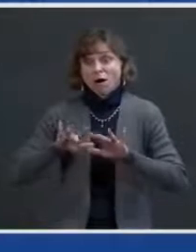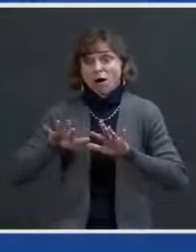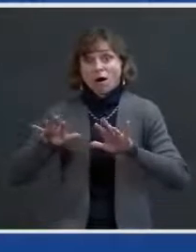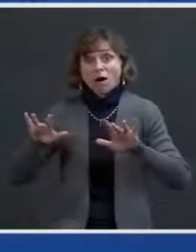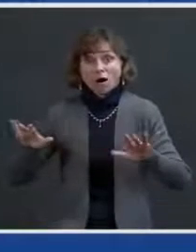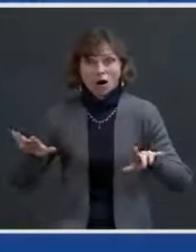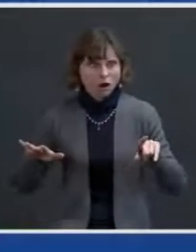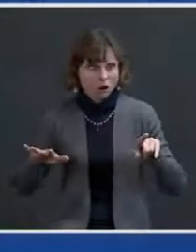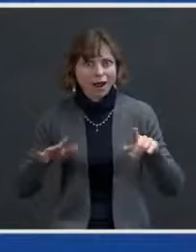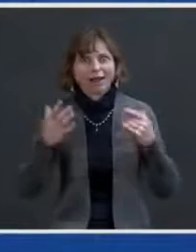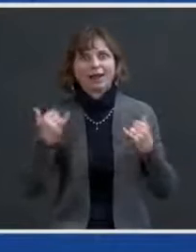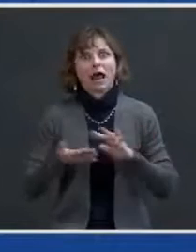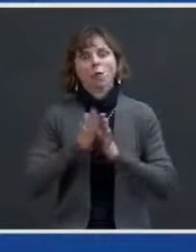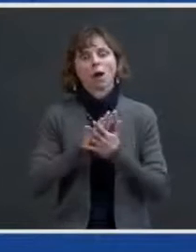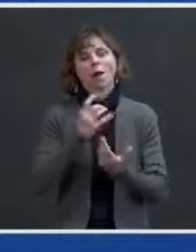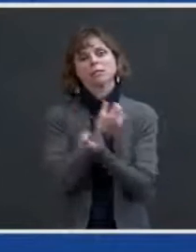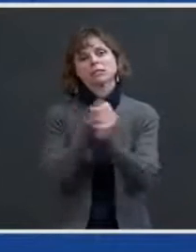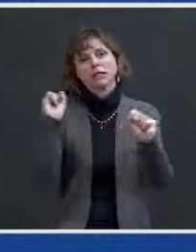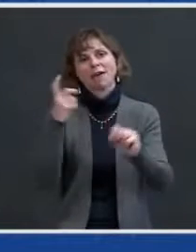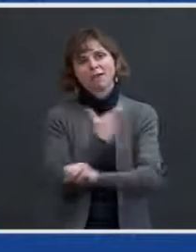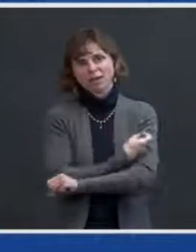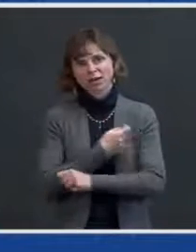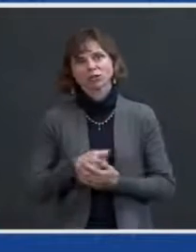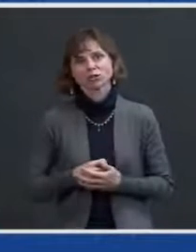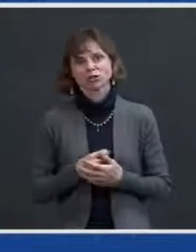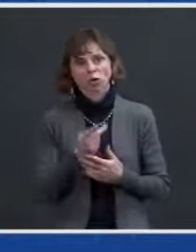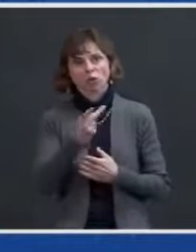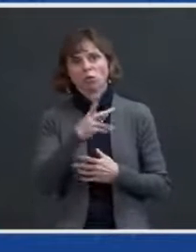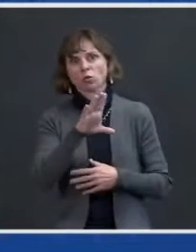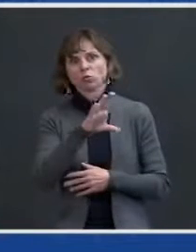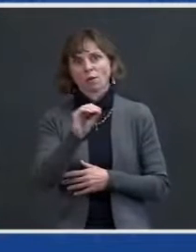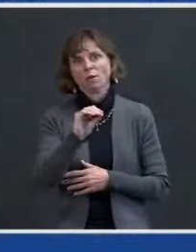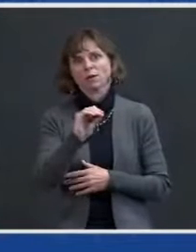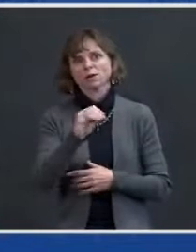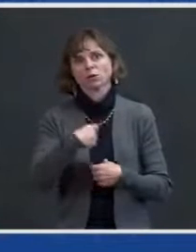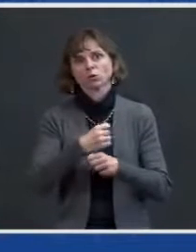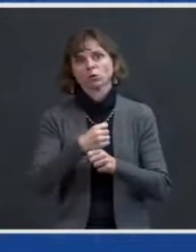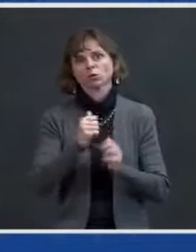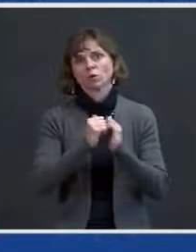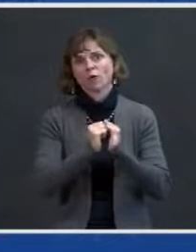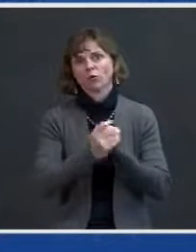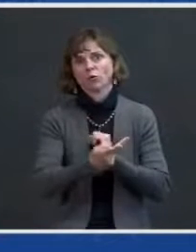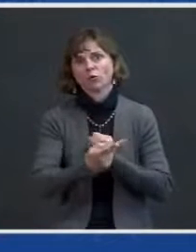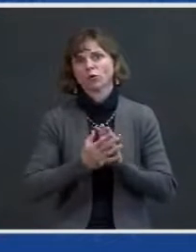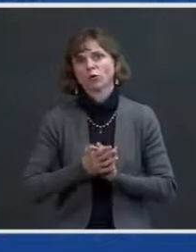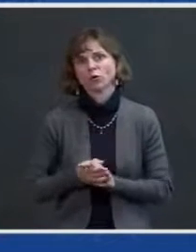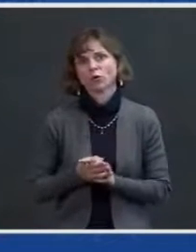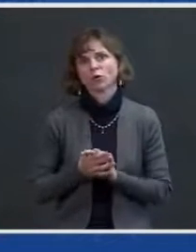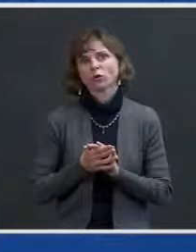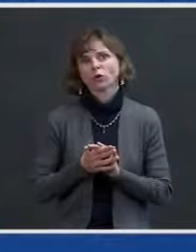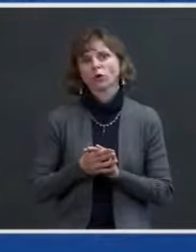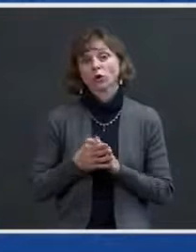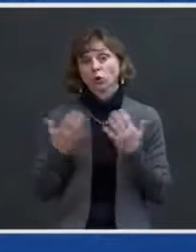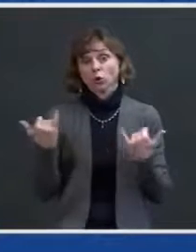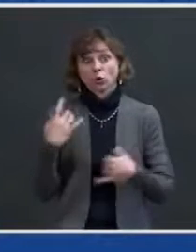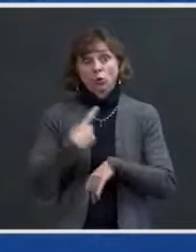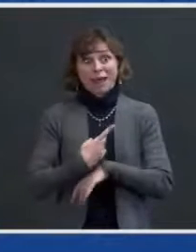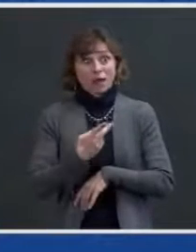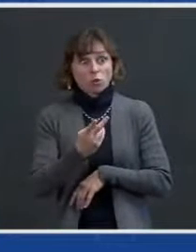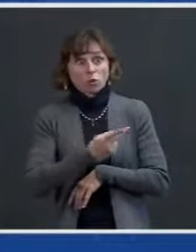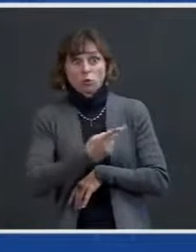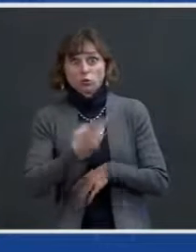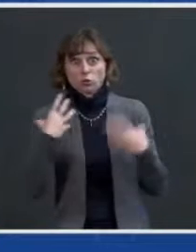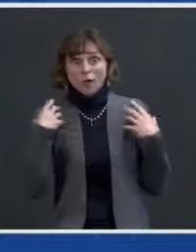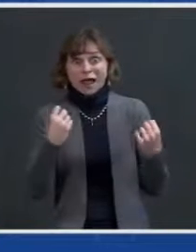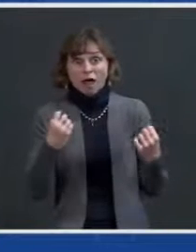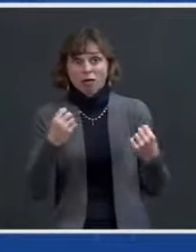safe and effective vaccine that are now being co-produced. Today, we're seeing two health companies, competitors,